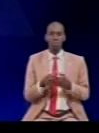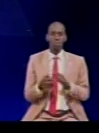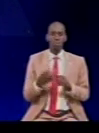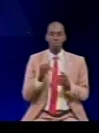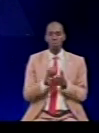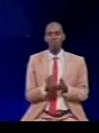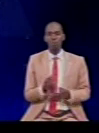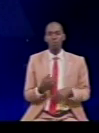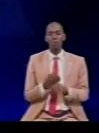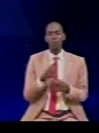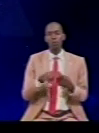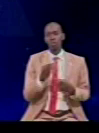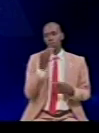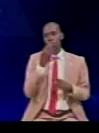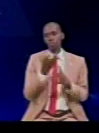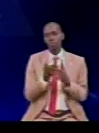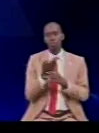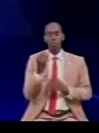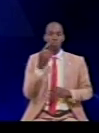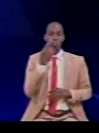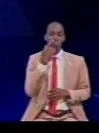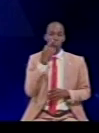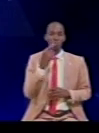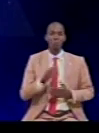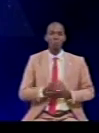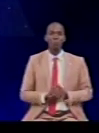last? Can we ask her?